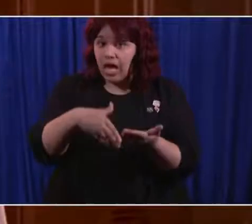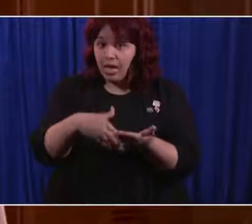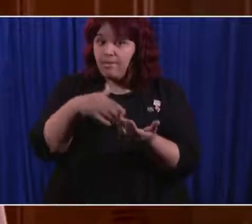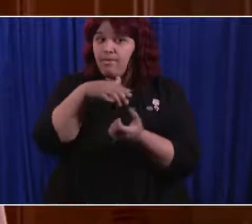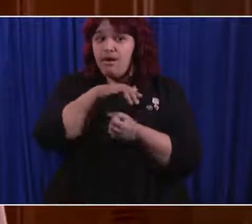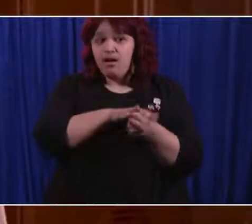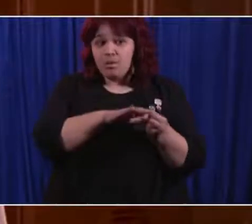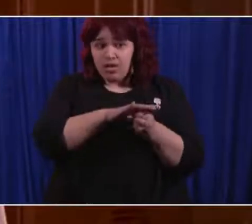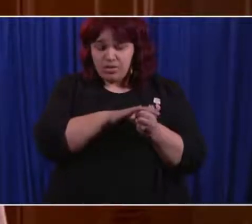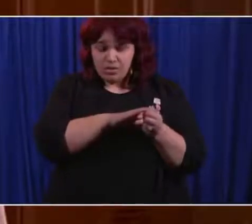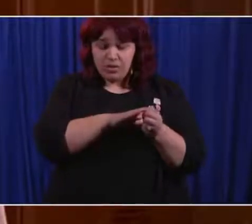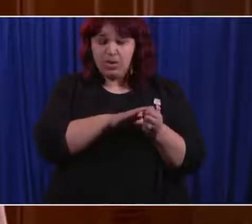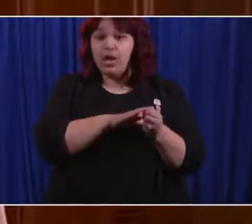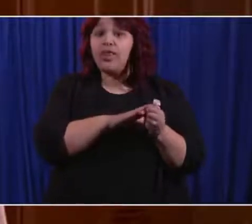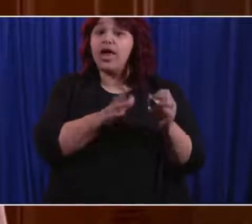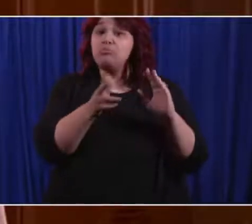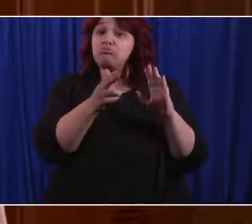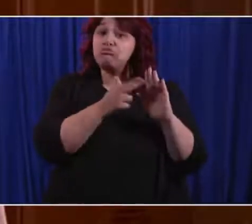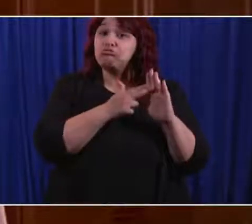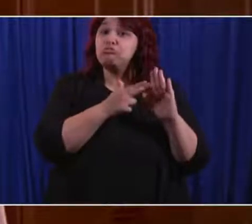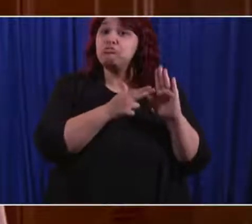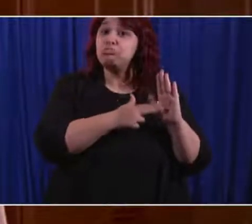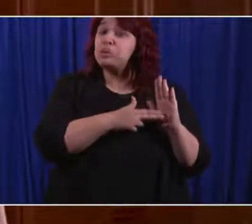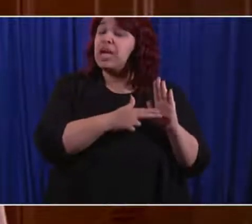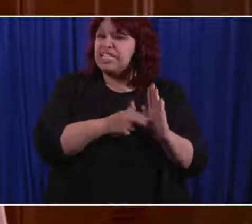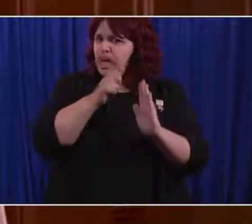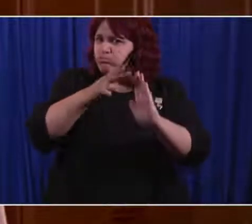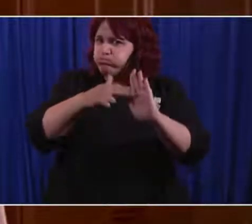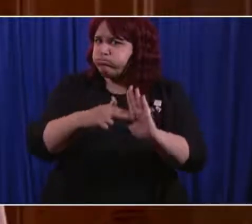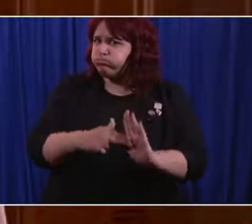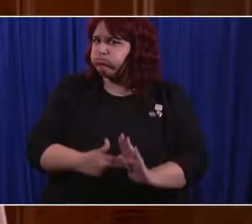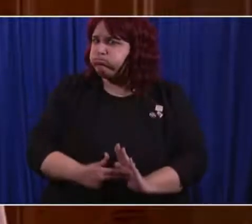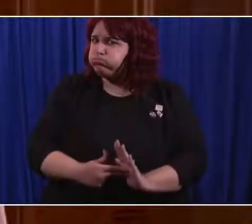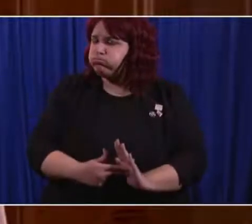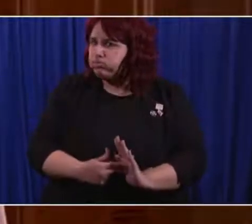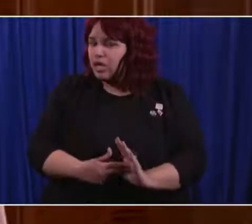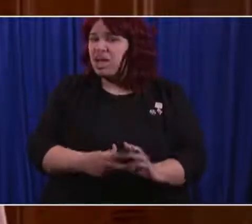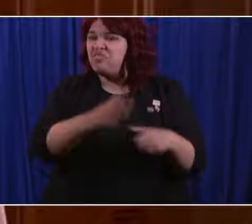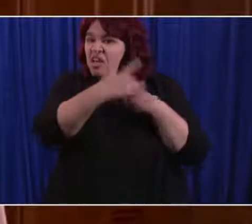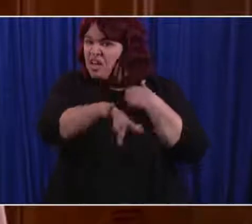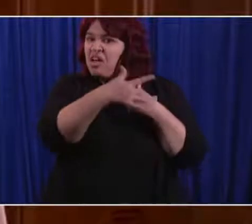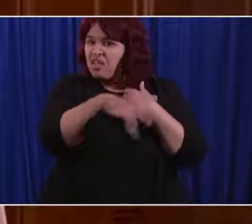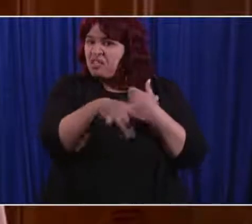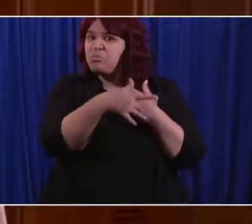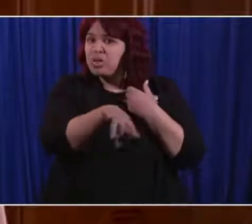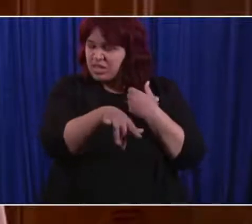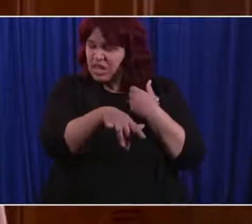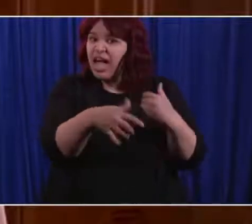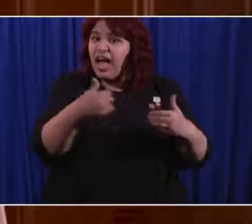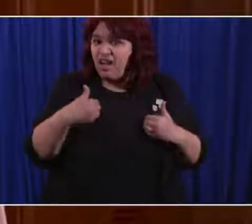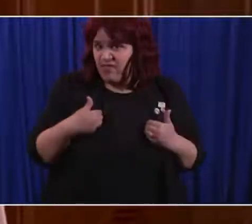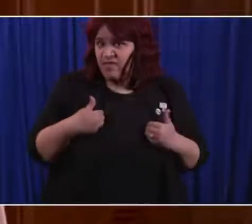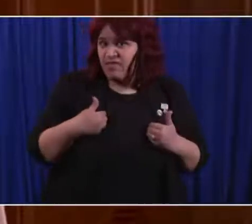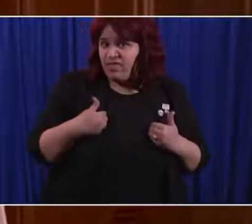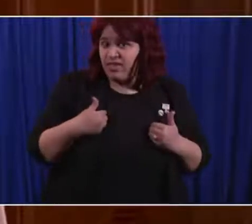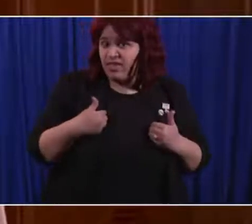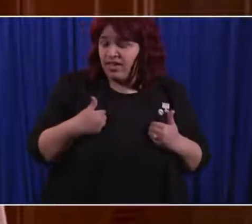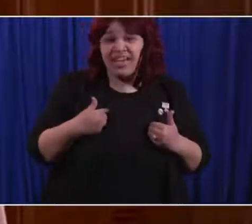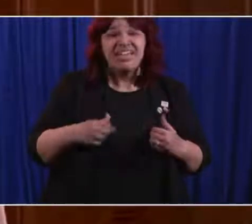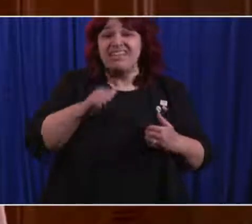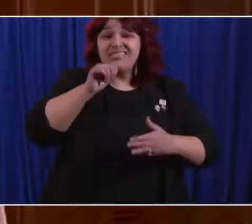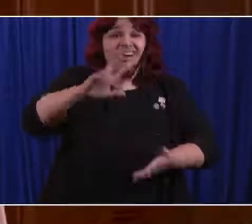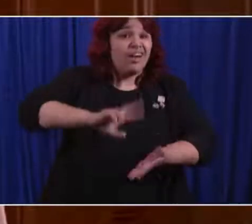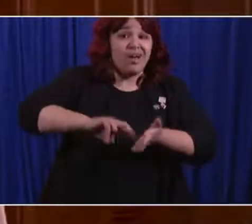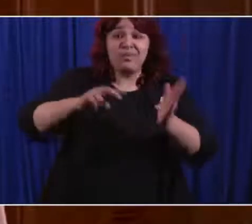of 1,300, there are some who have told us we're not filling up today. And it's, I think,